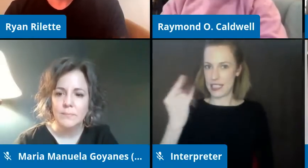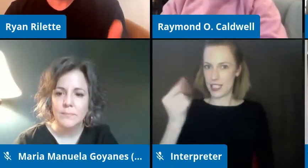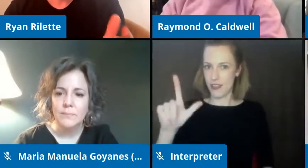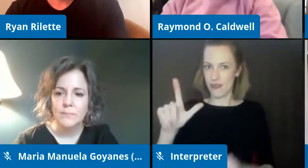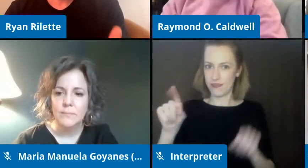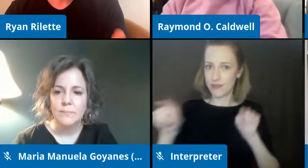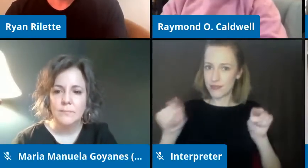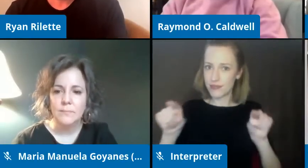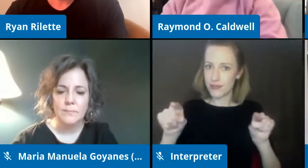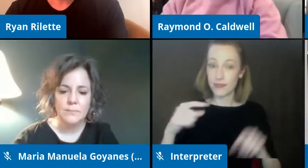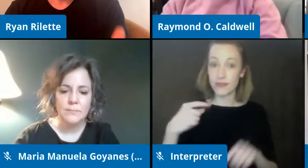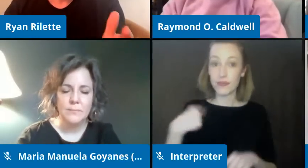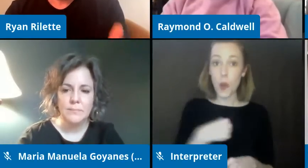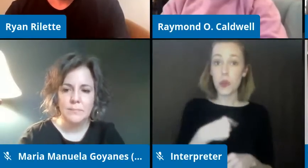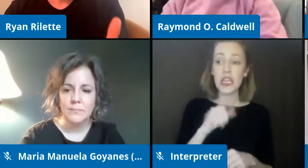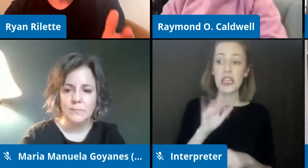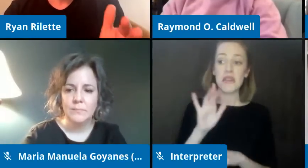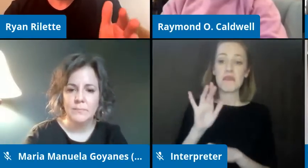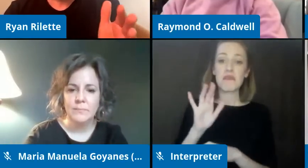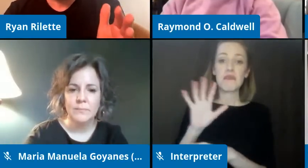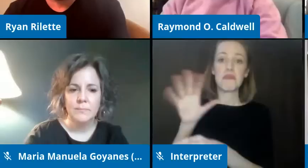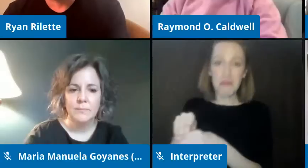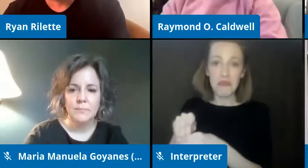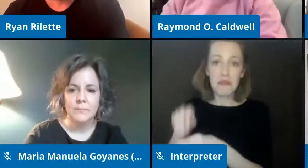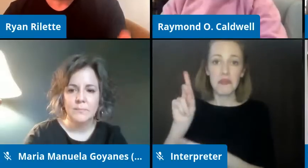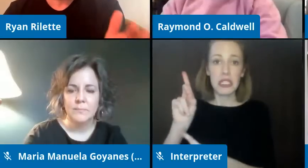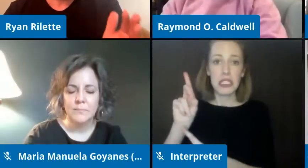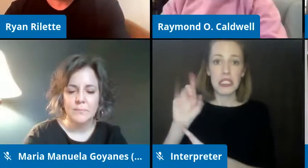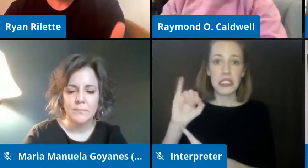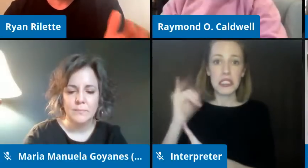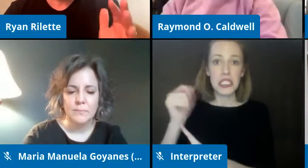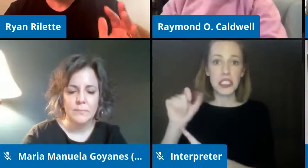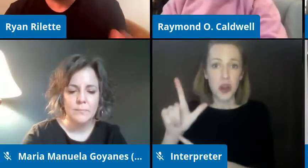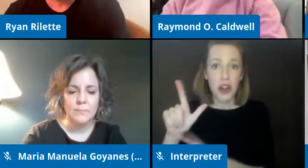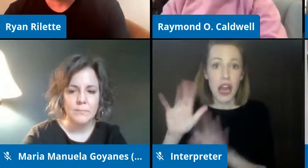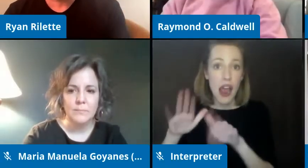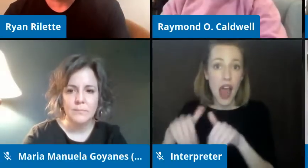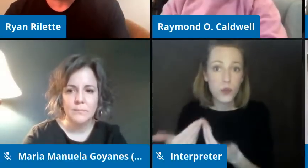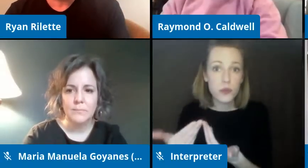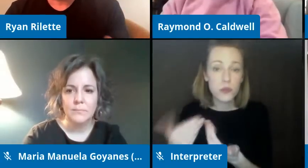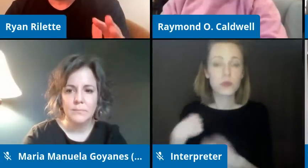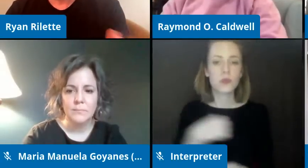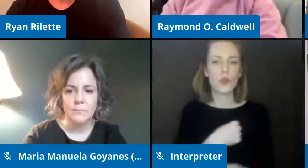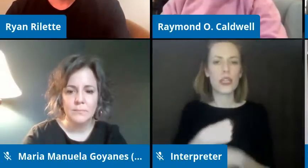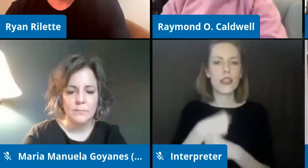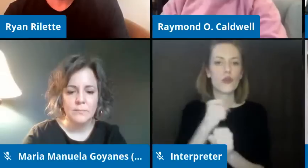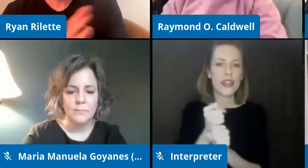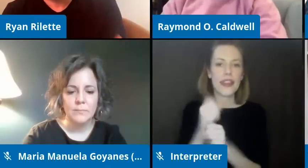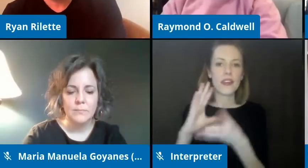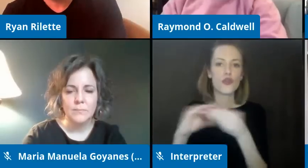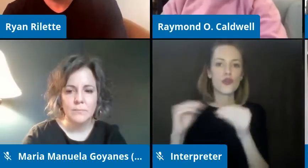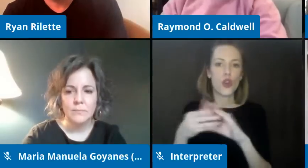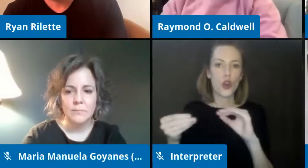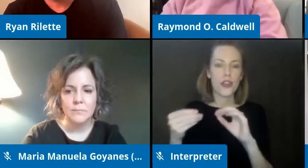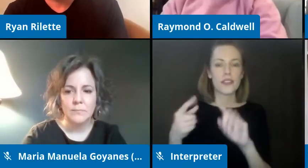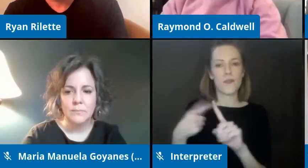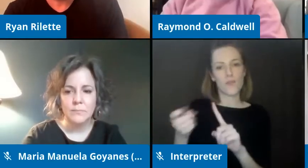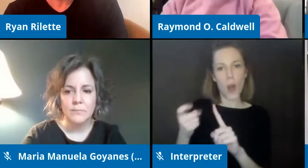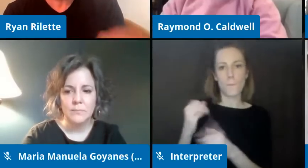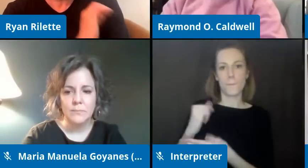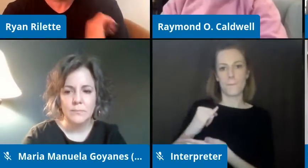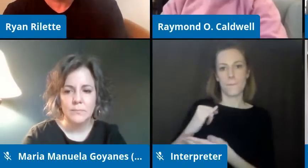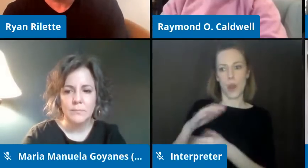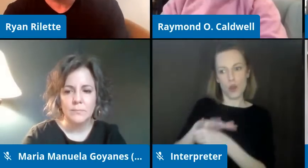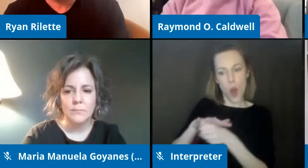much simply about creating stories by local artists for the local community. It's not about trying to create